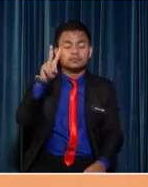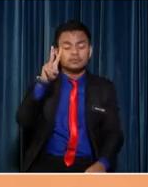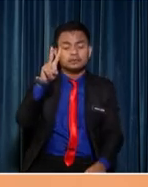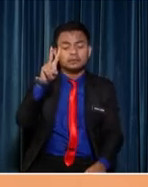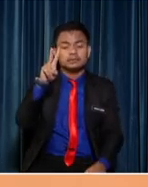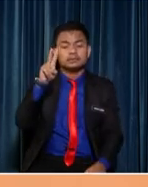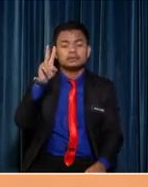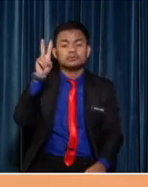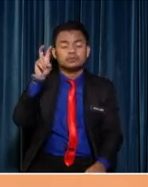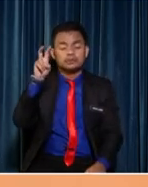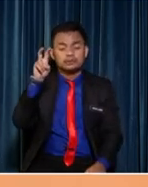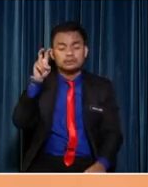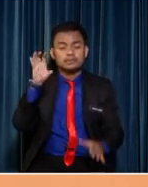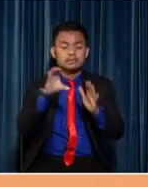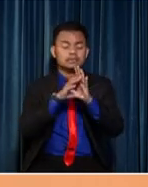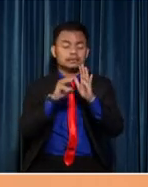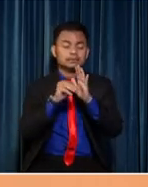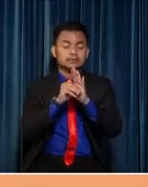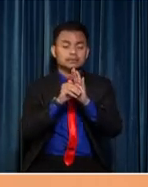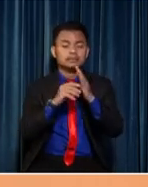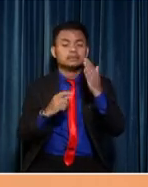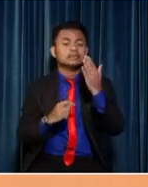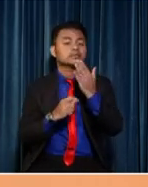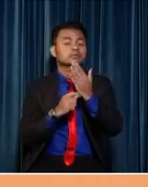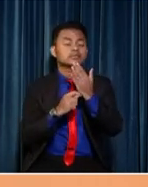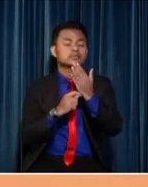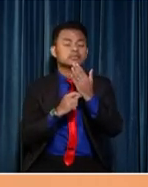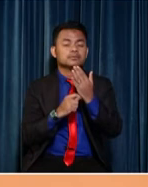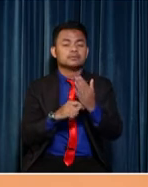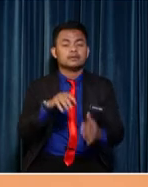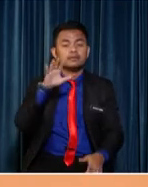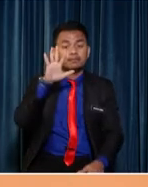220 centimeters is equal to